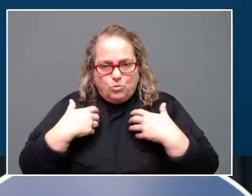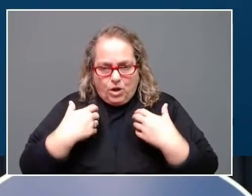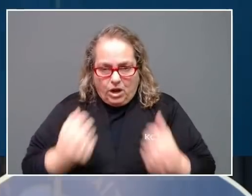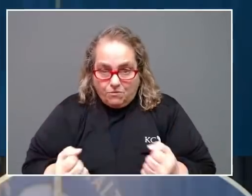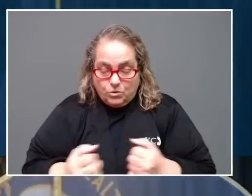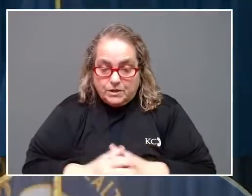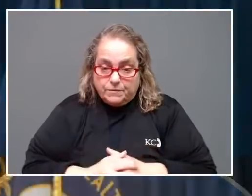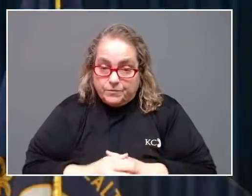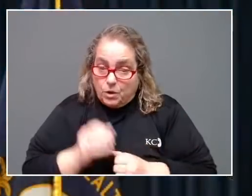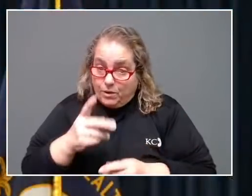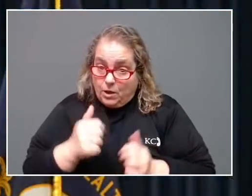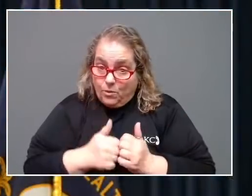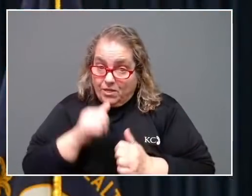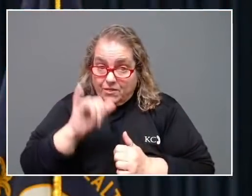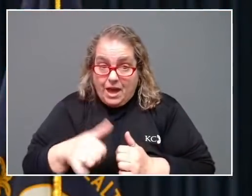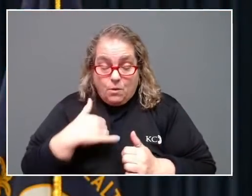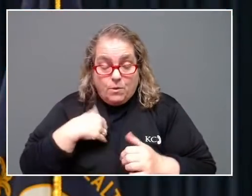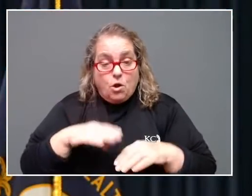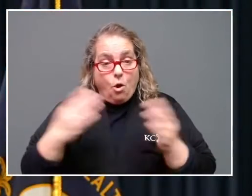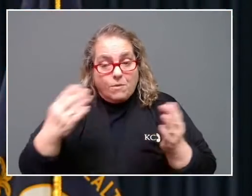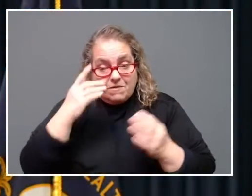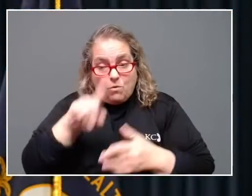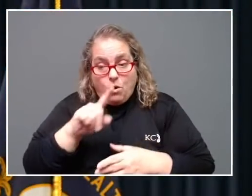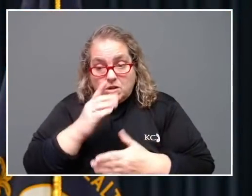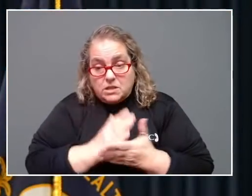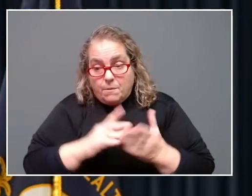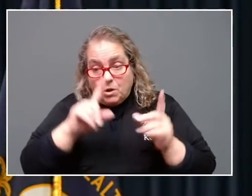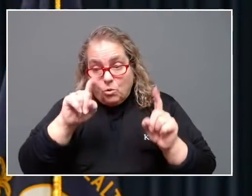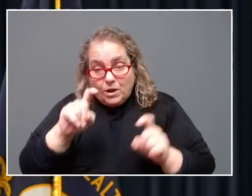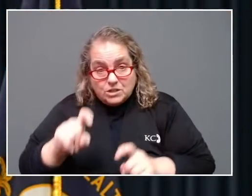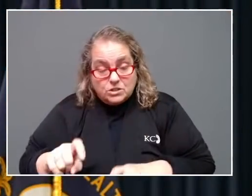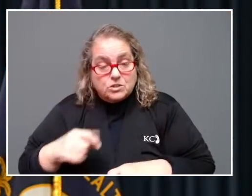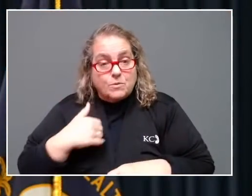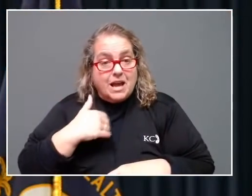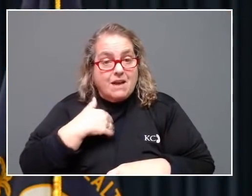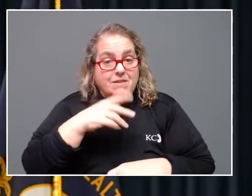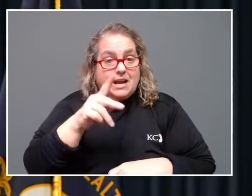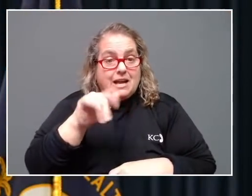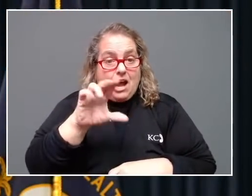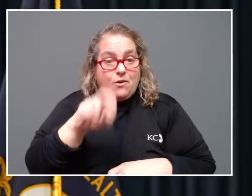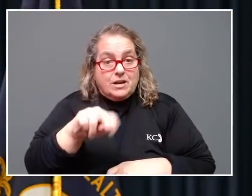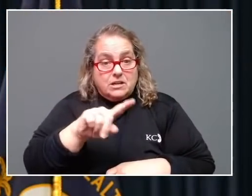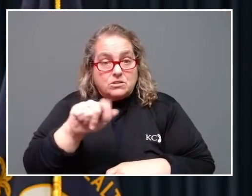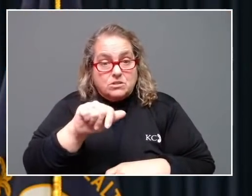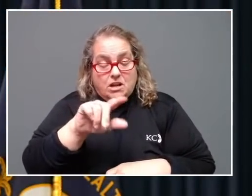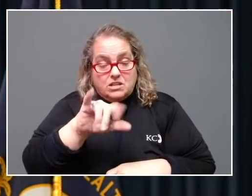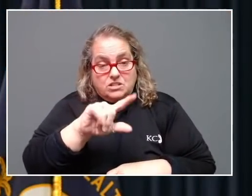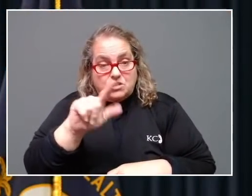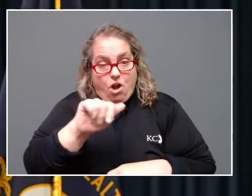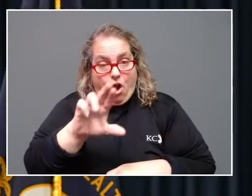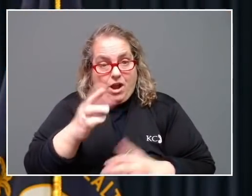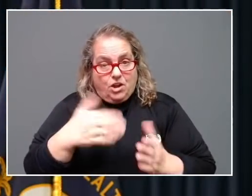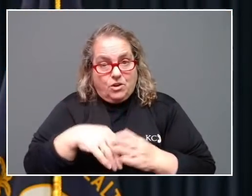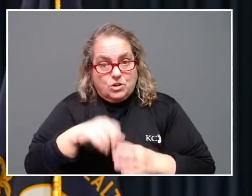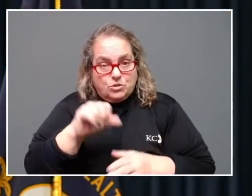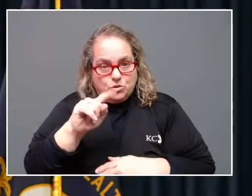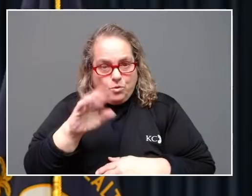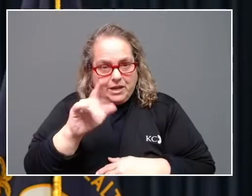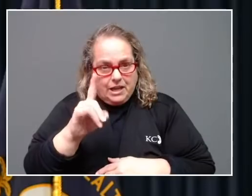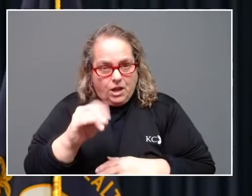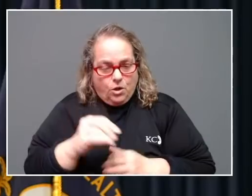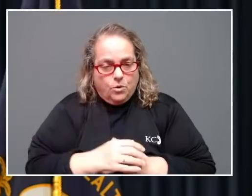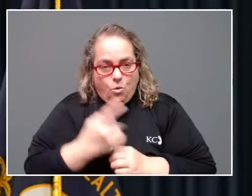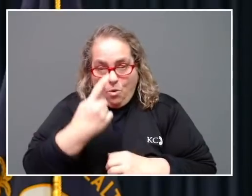with that, we will open it up for questions. We've got Karen Czar here in studio. One for you and one for Dr.